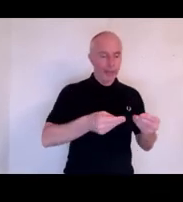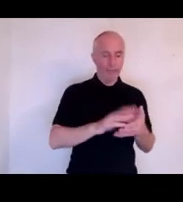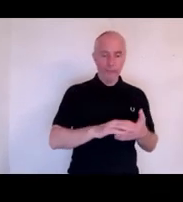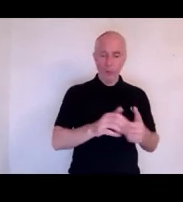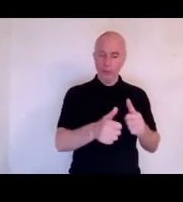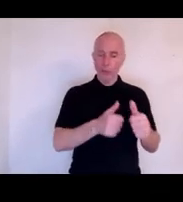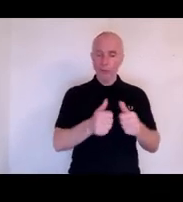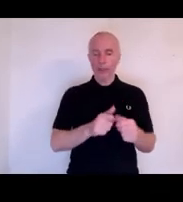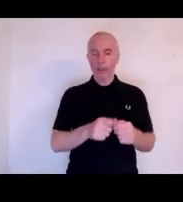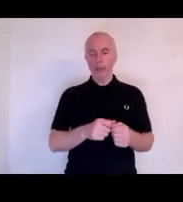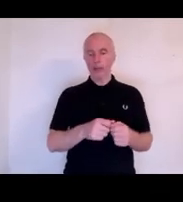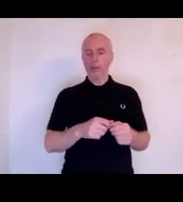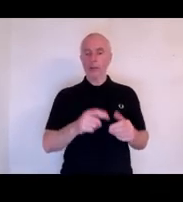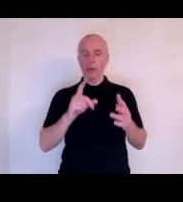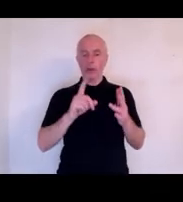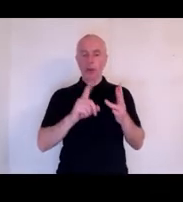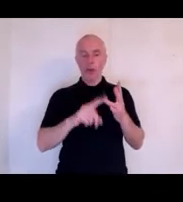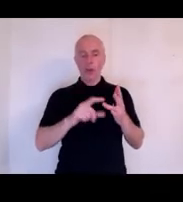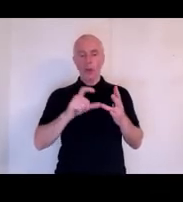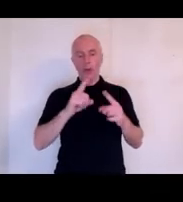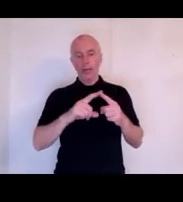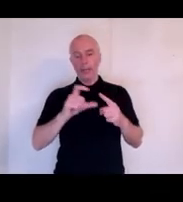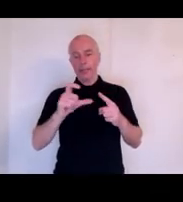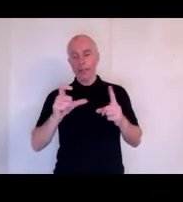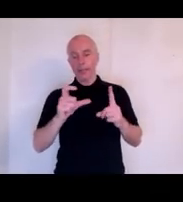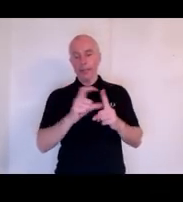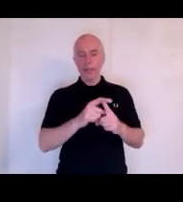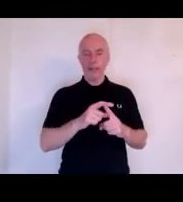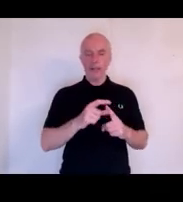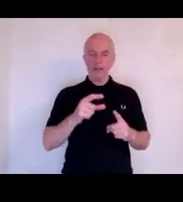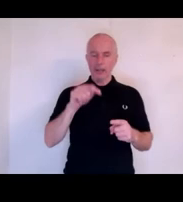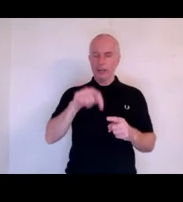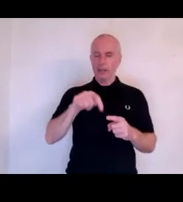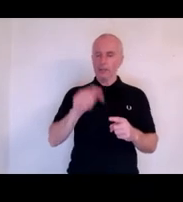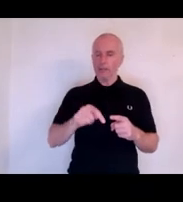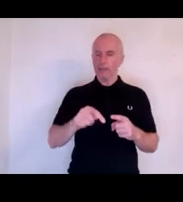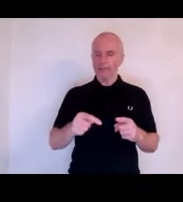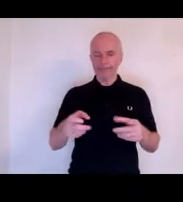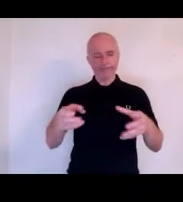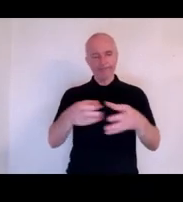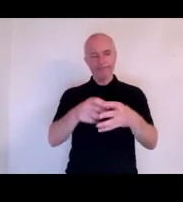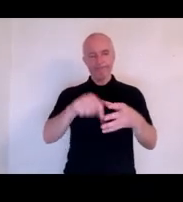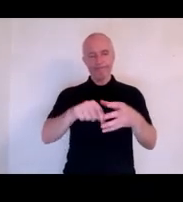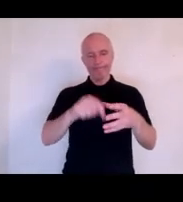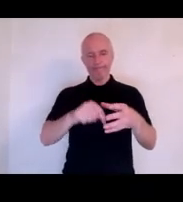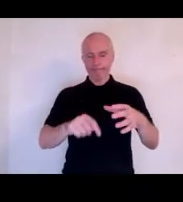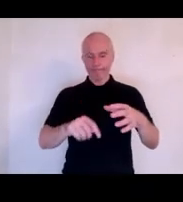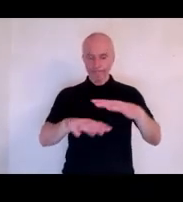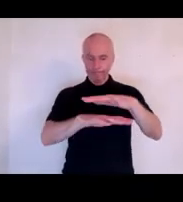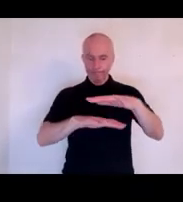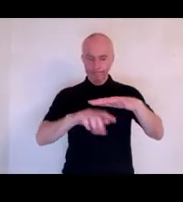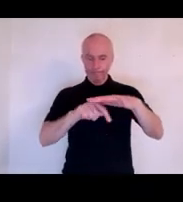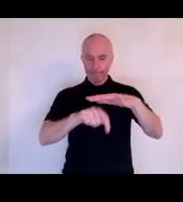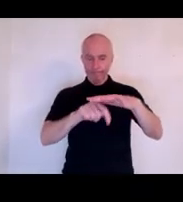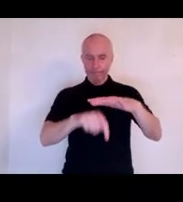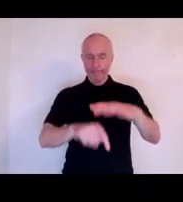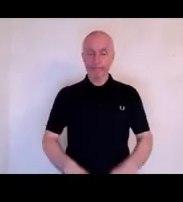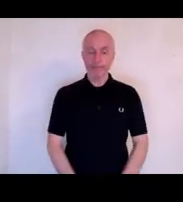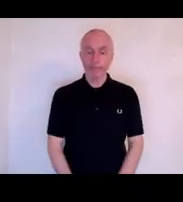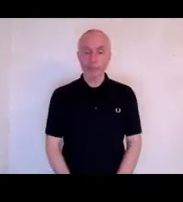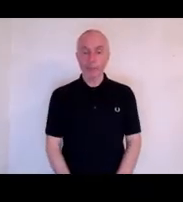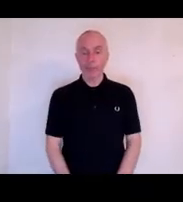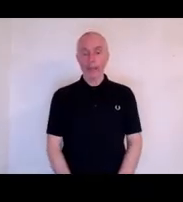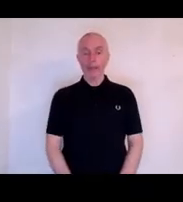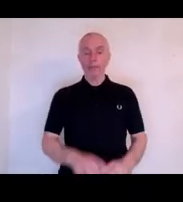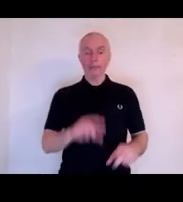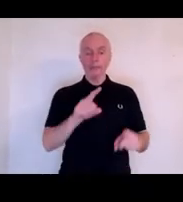OECD. And it's the nuclear energy agency is the agency underneath it. And this collects together a lot